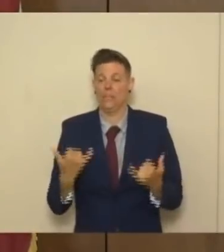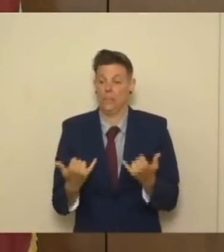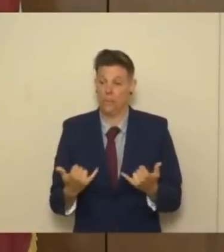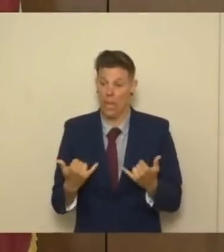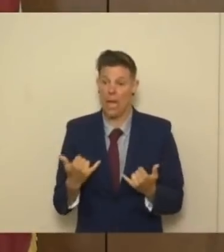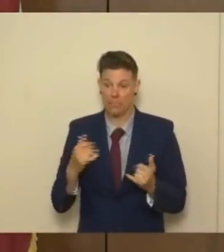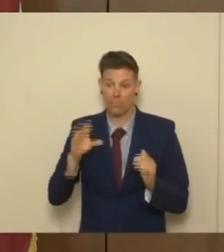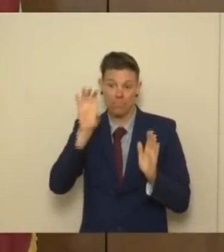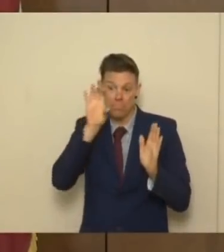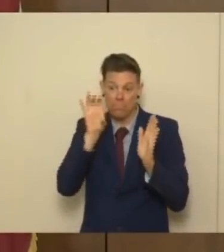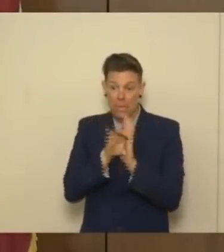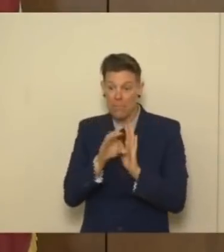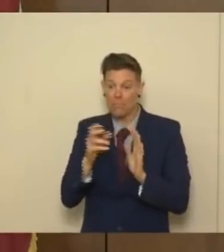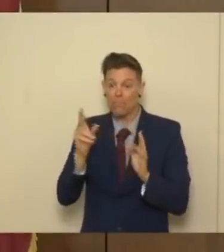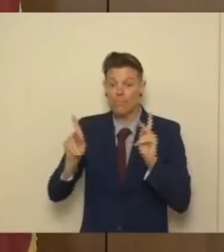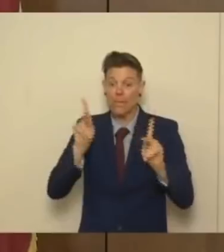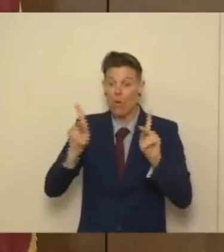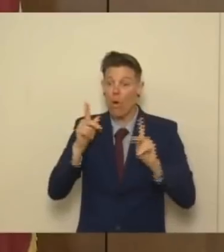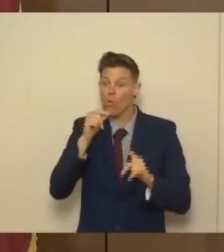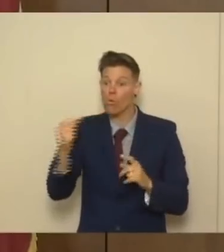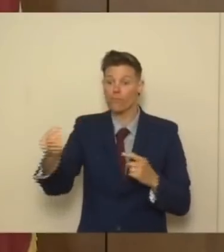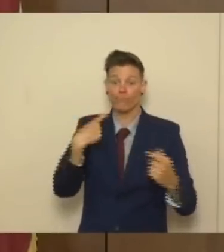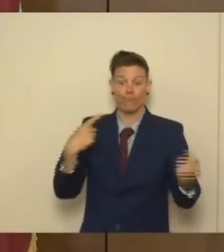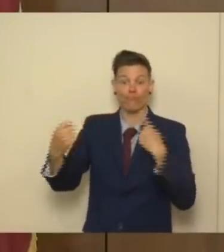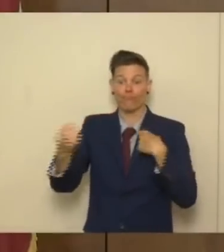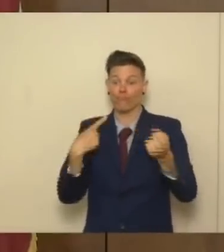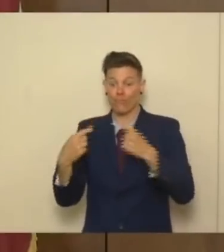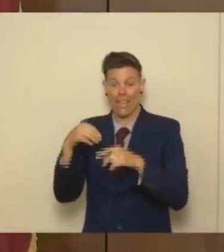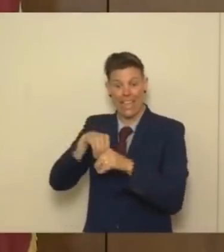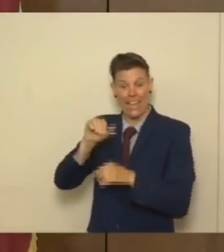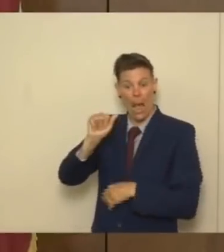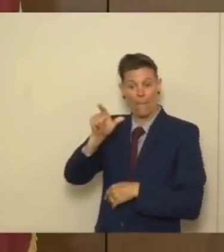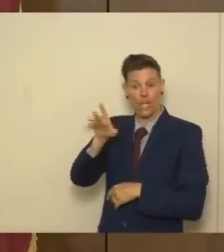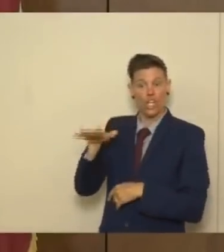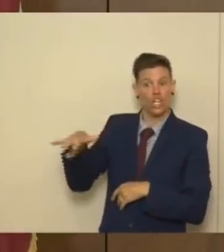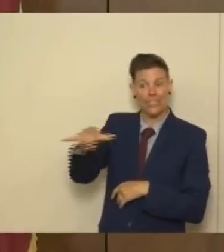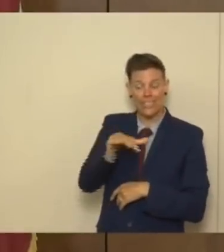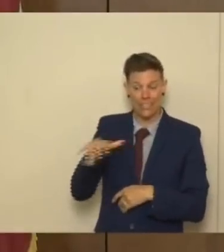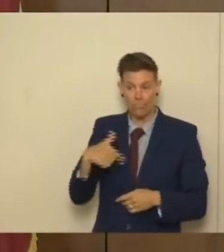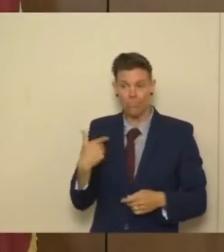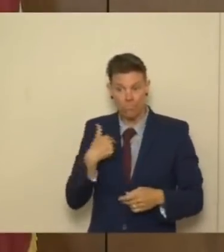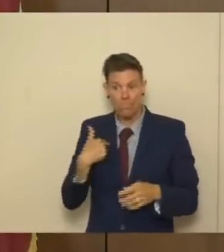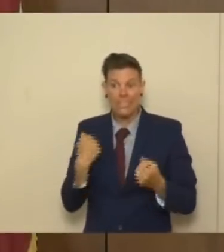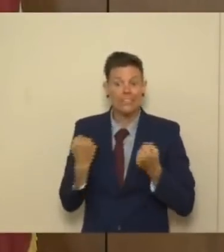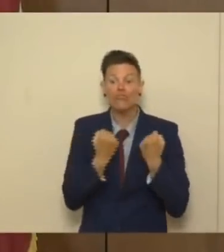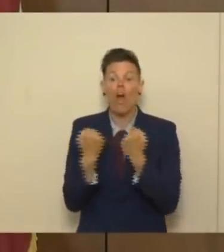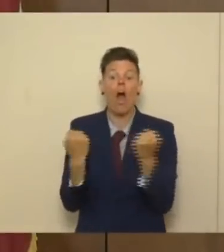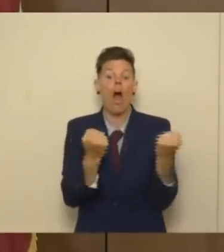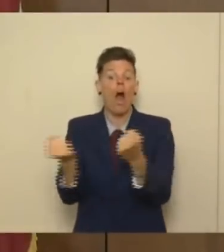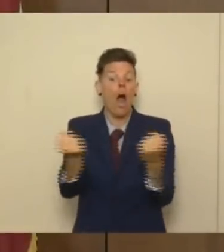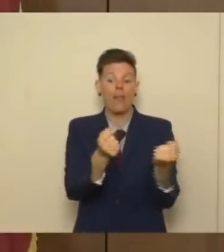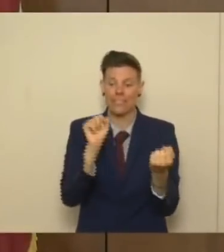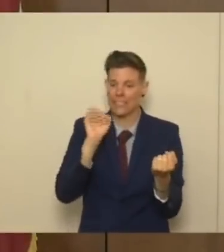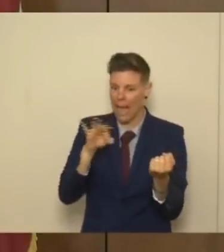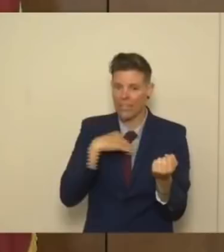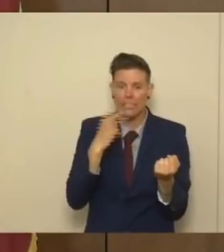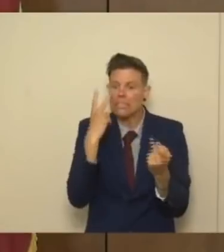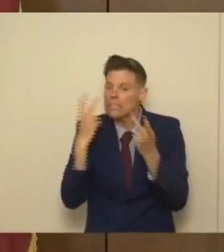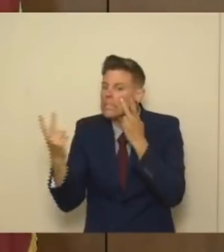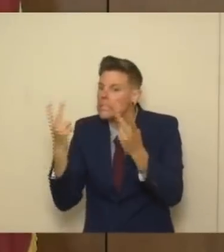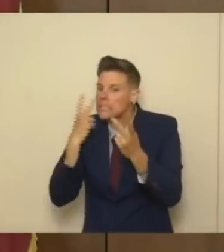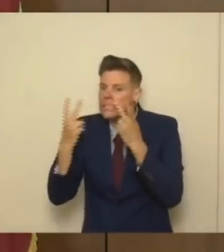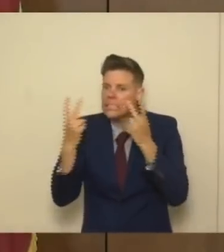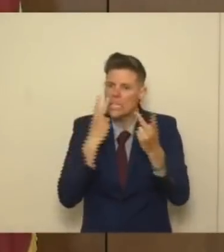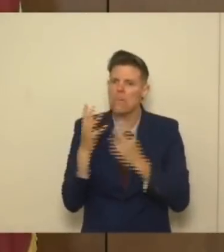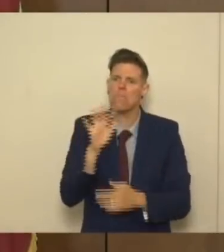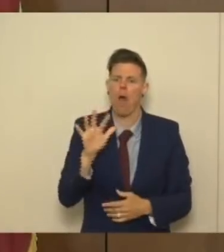what I saw traveling to the Capitol today, I would say that I saw about a 30% compliance with masks. If that